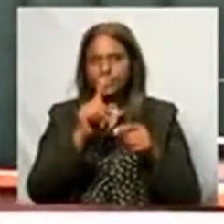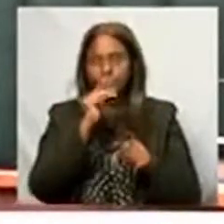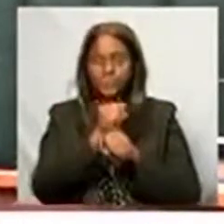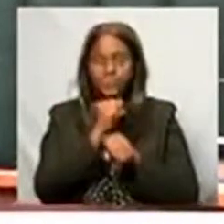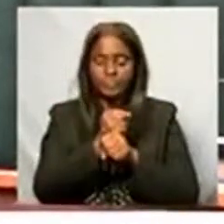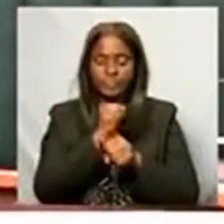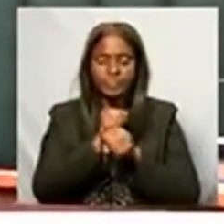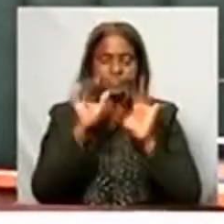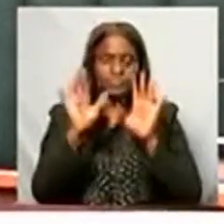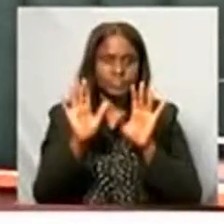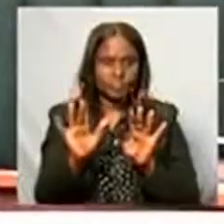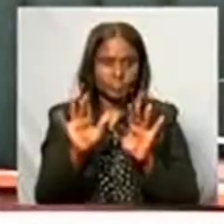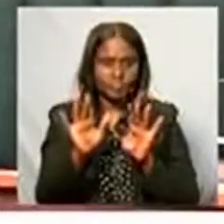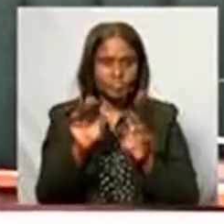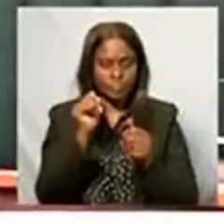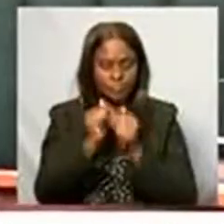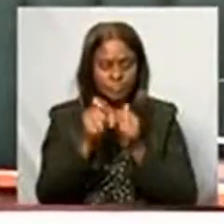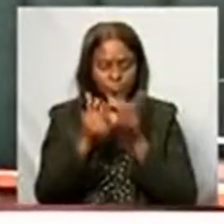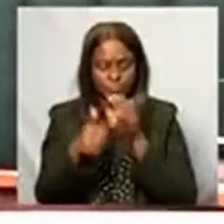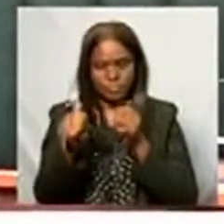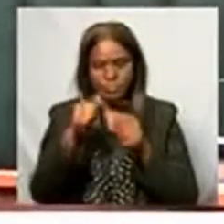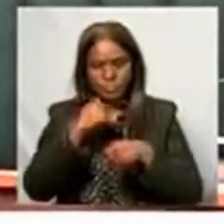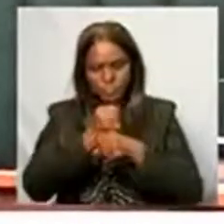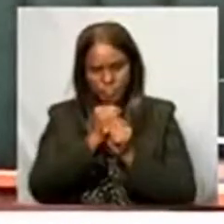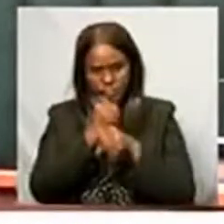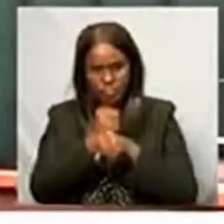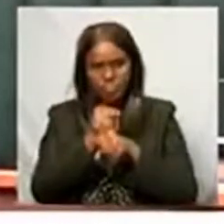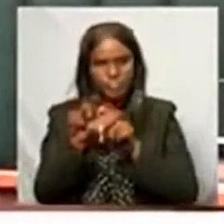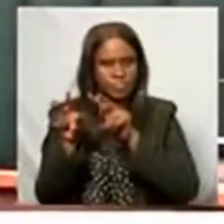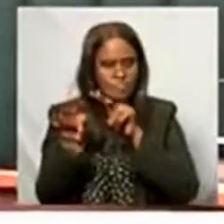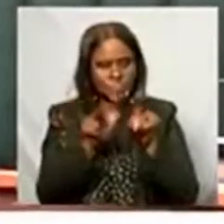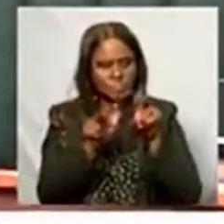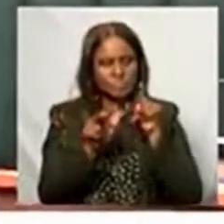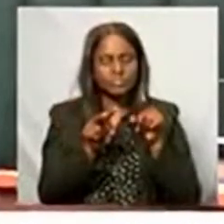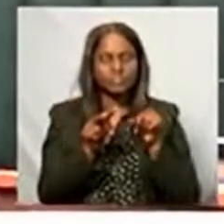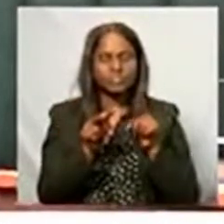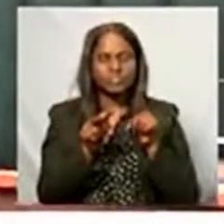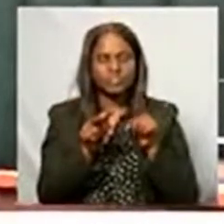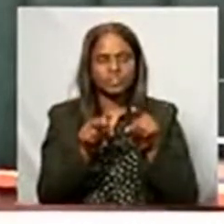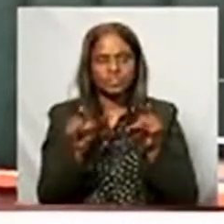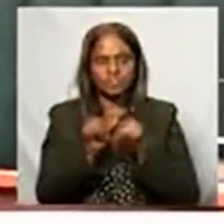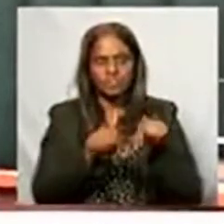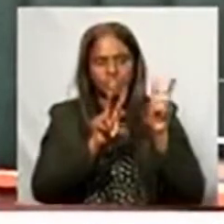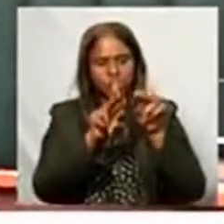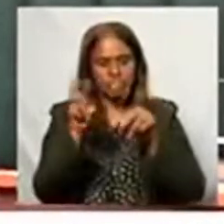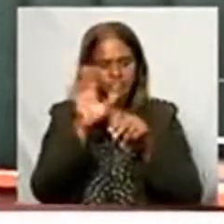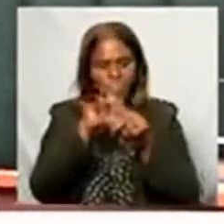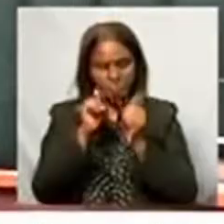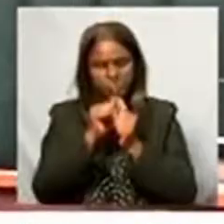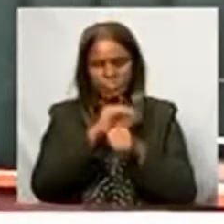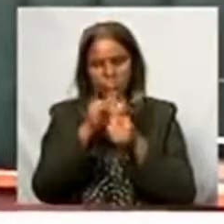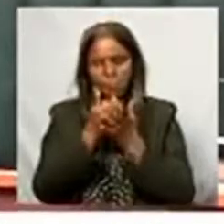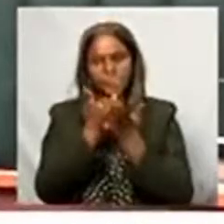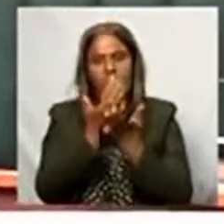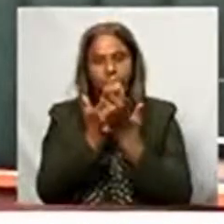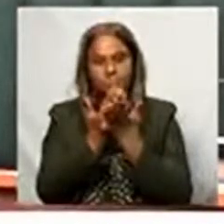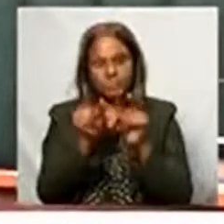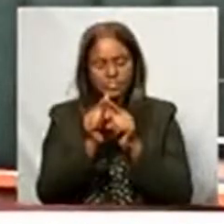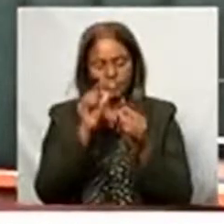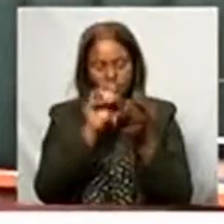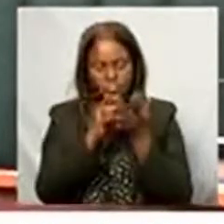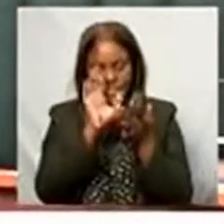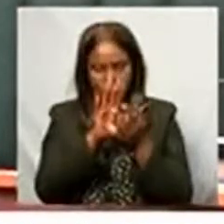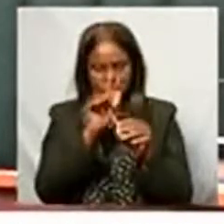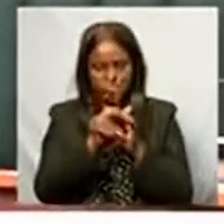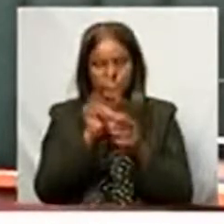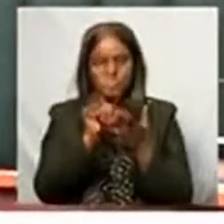work and indeed constructive oversight. The observations and recommendations contained in